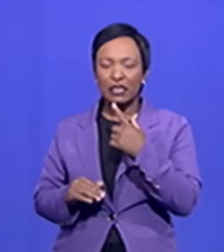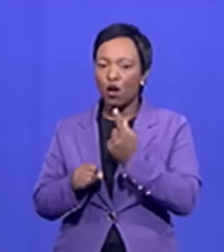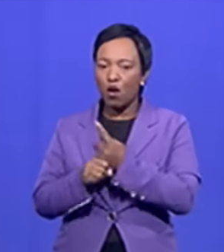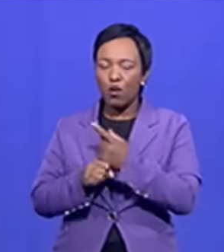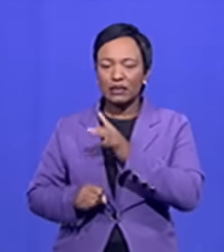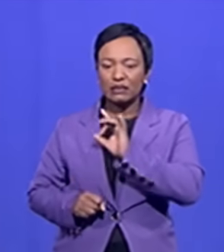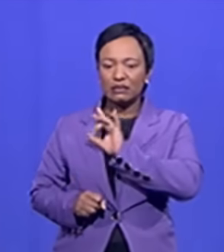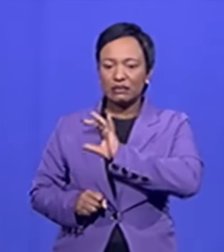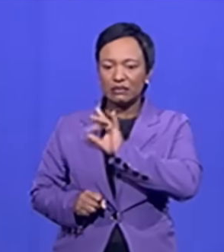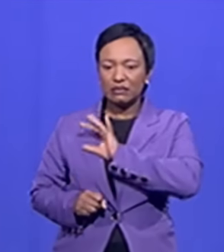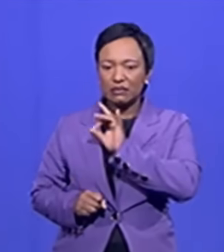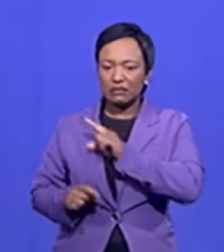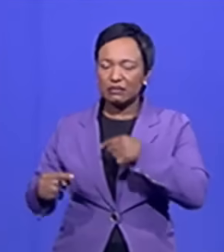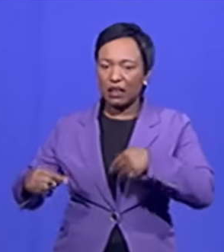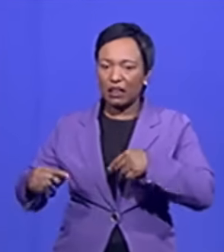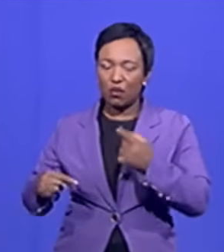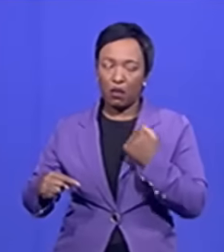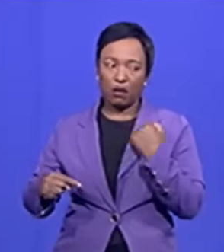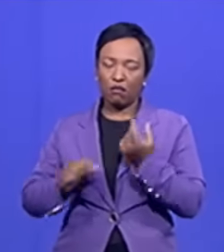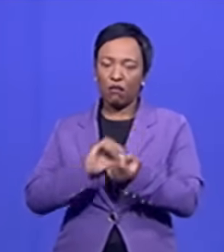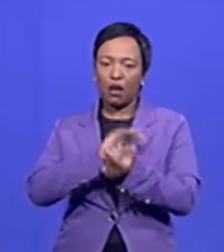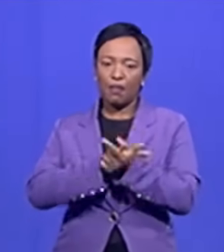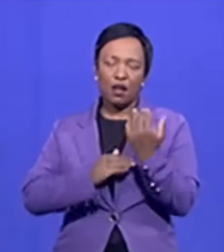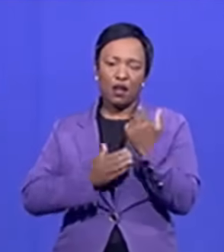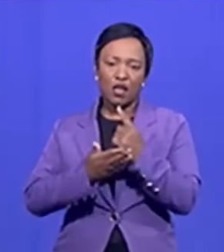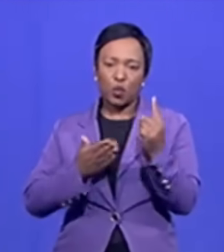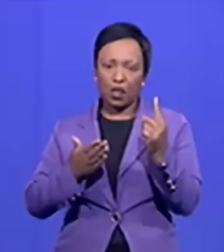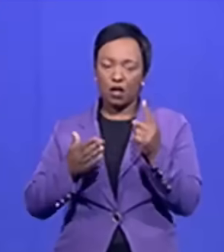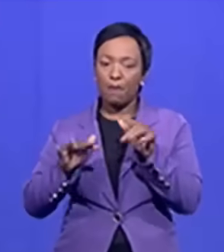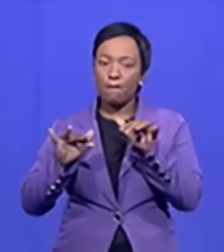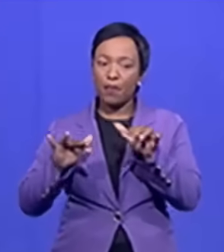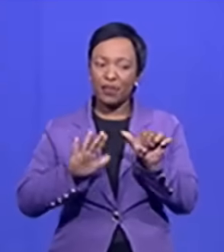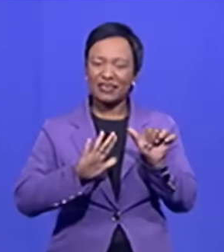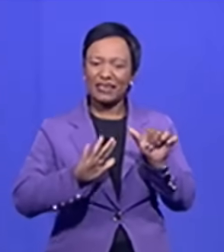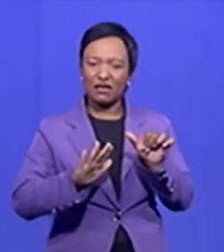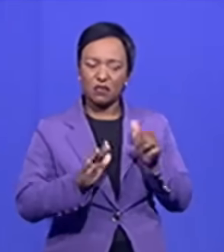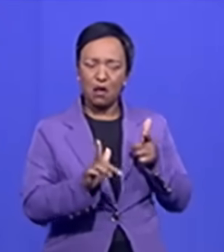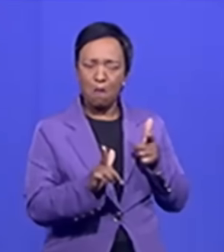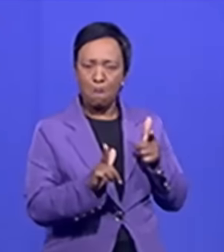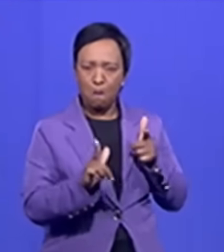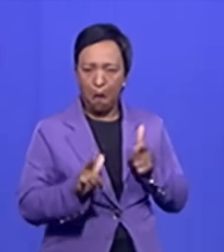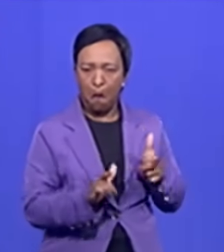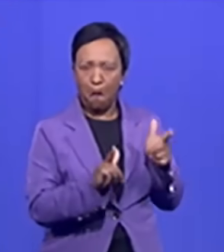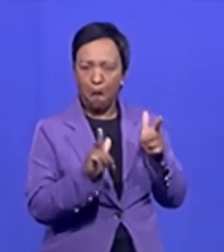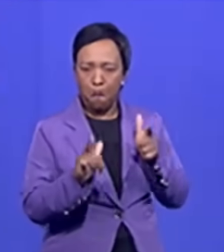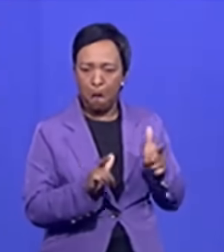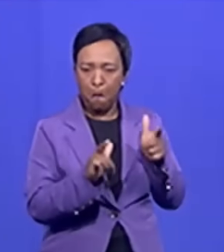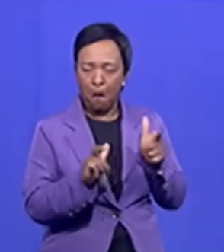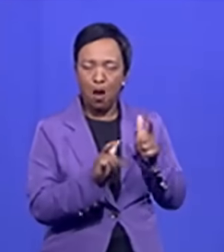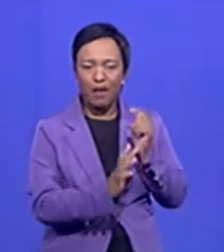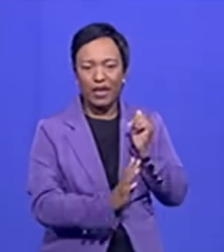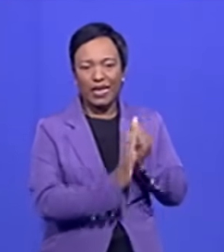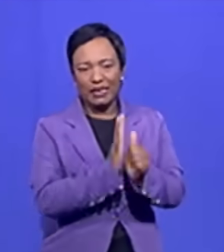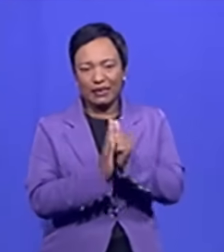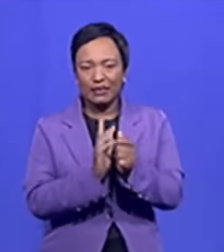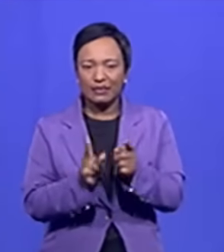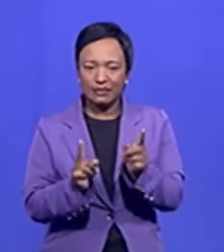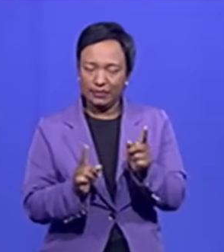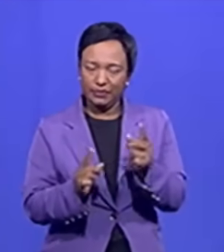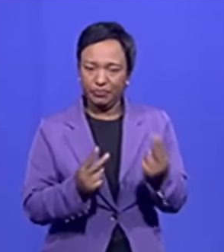mora ketsahalo e soto e etsahetseng bekeng e fitileng moo batho ba tshiletseng ba ileng ba bolawa ka ho thungwa. I